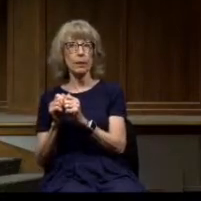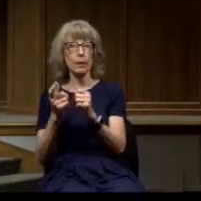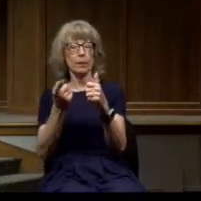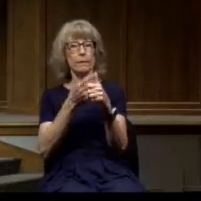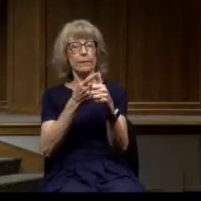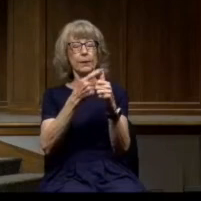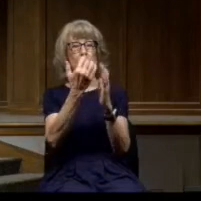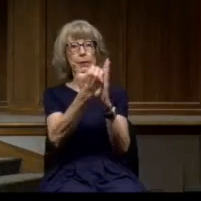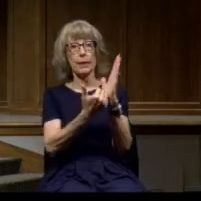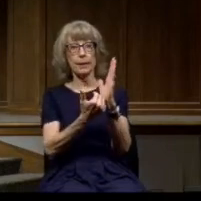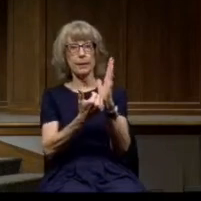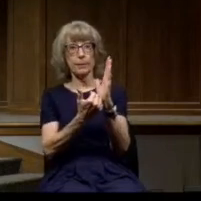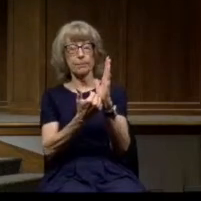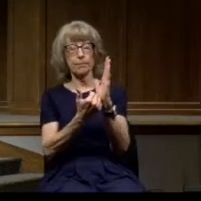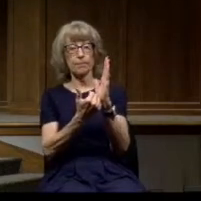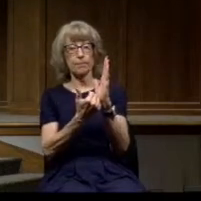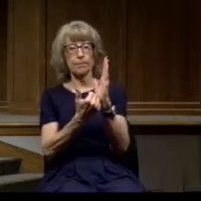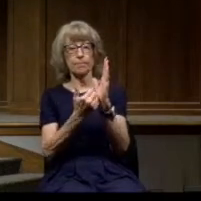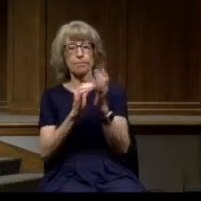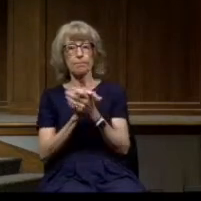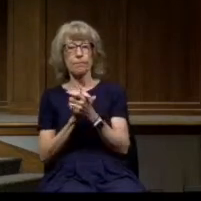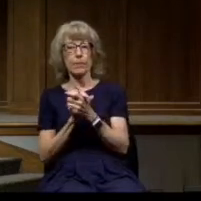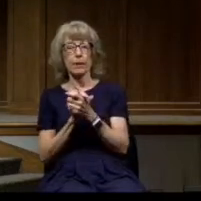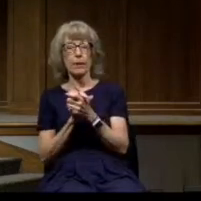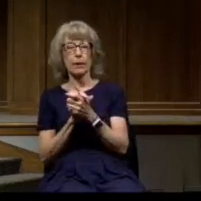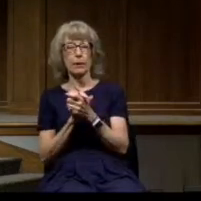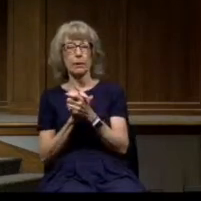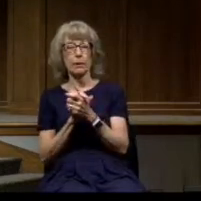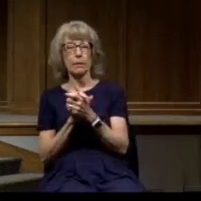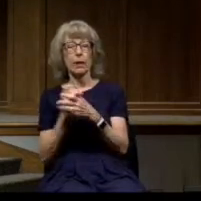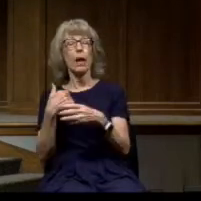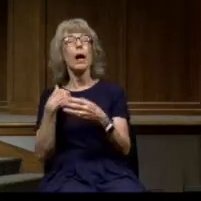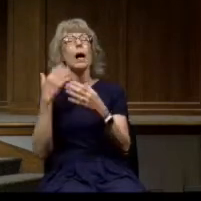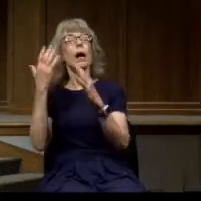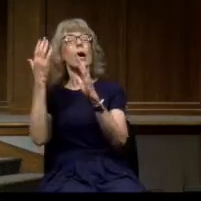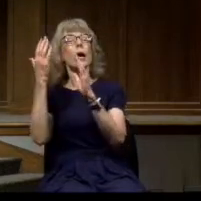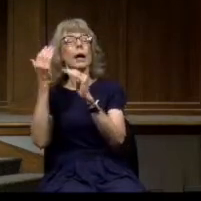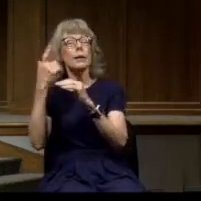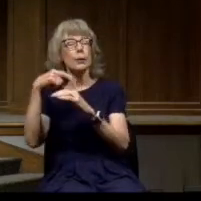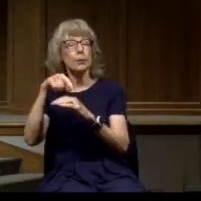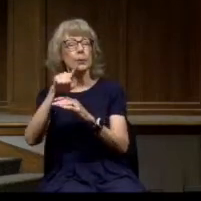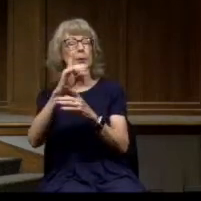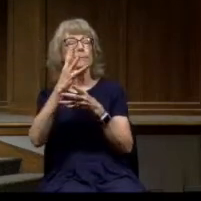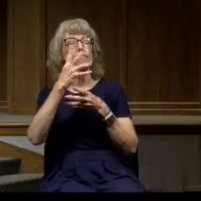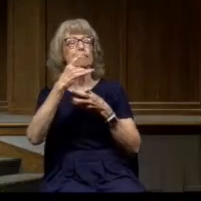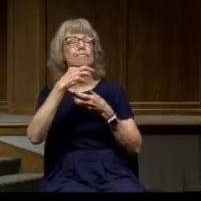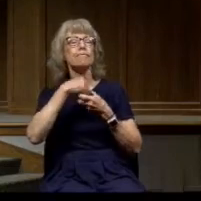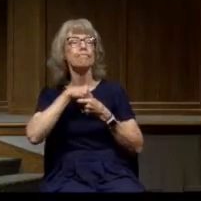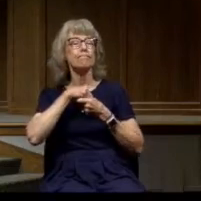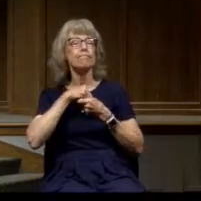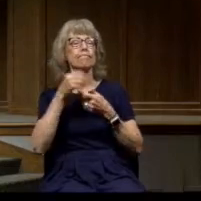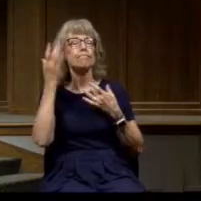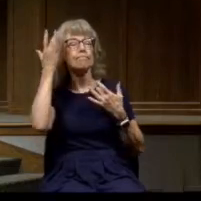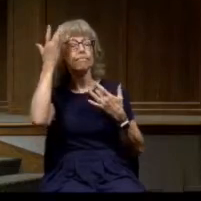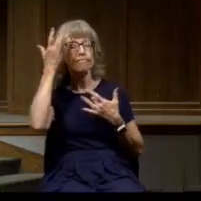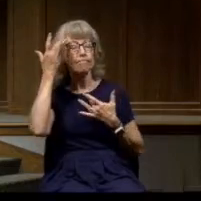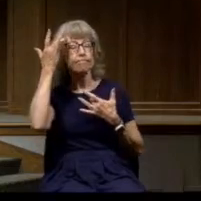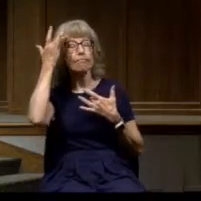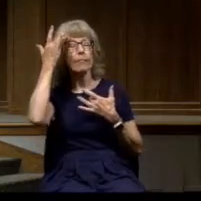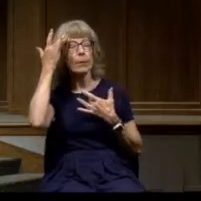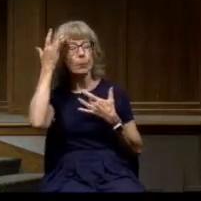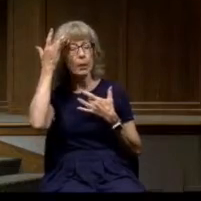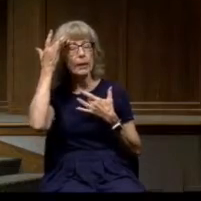series, Shine Like Stars, Love One Another. First lesson, which I really hope this, just carry this one with you over the next few weeks and months.